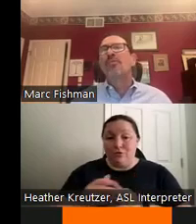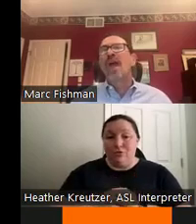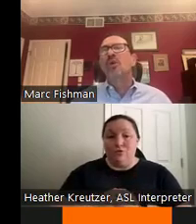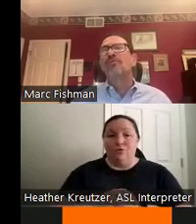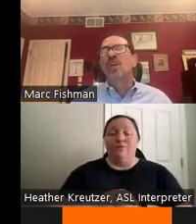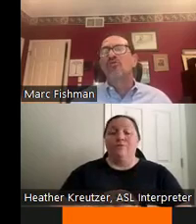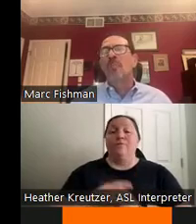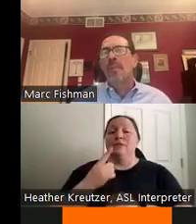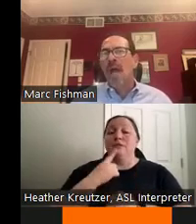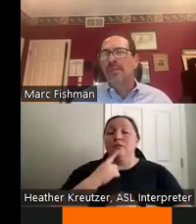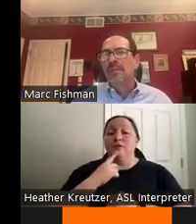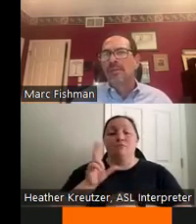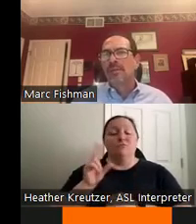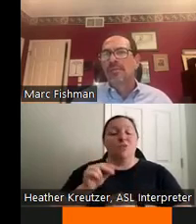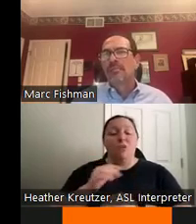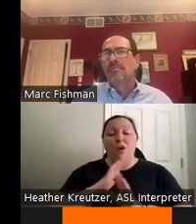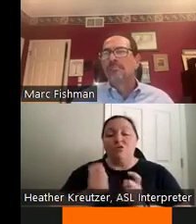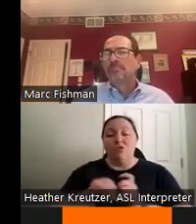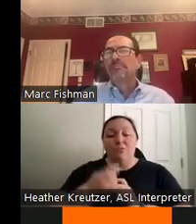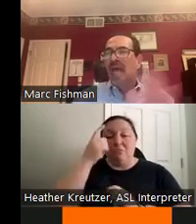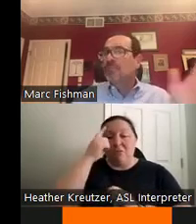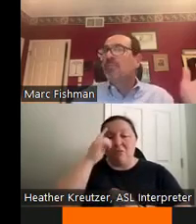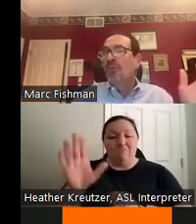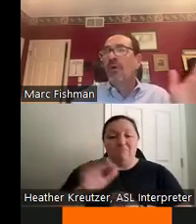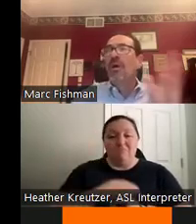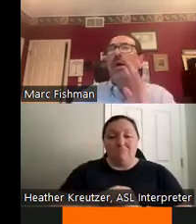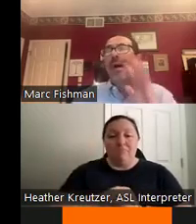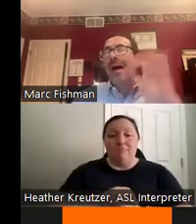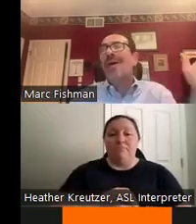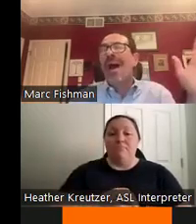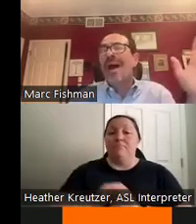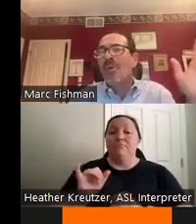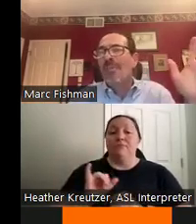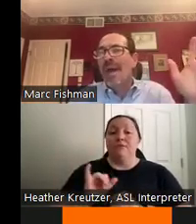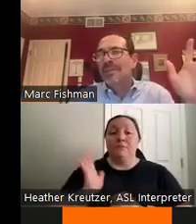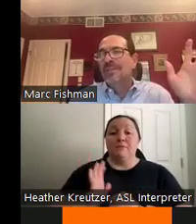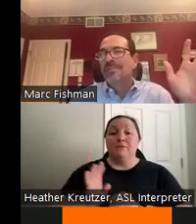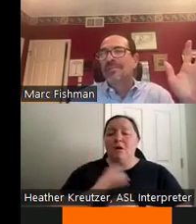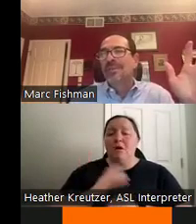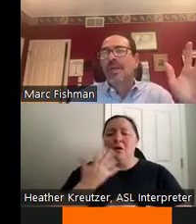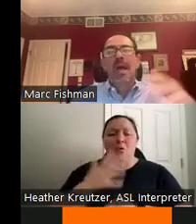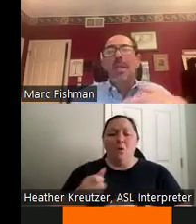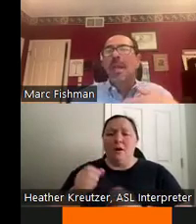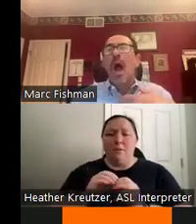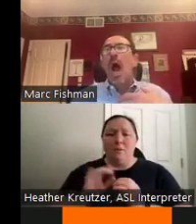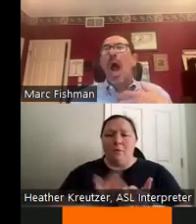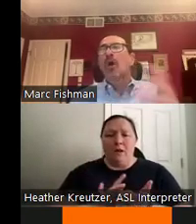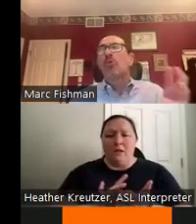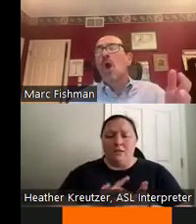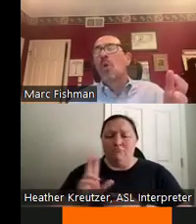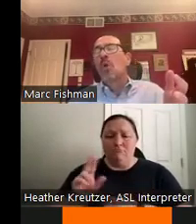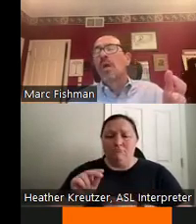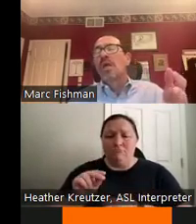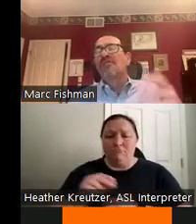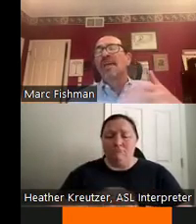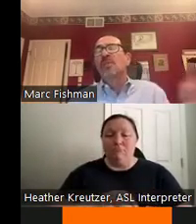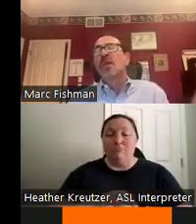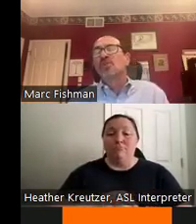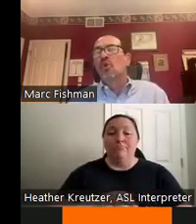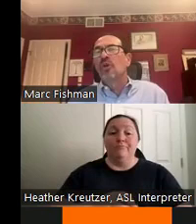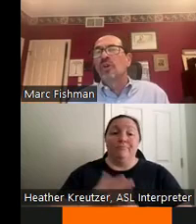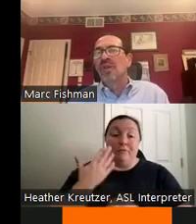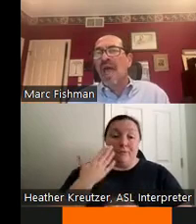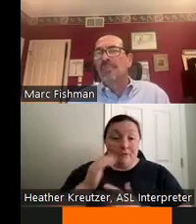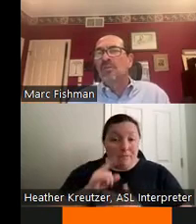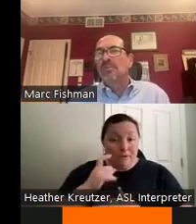know what? No, thank you. I've changed my mind. Like before, I don't want any more medicine. Now, I don't know if